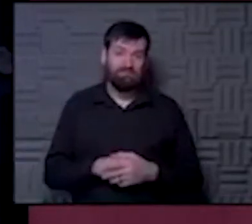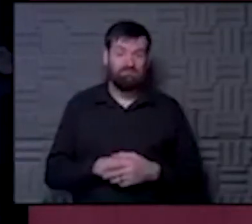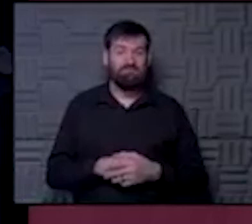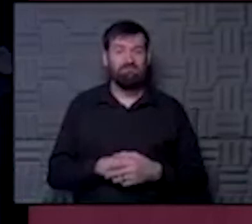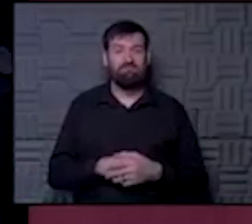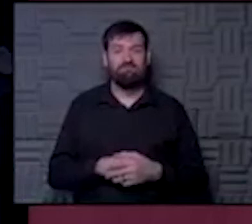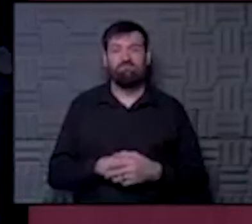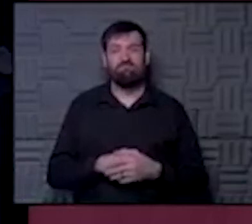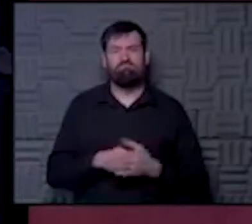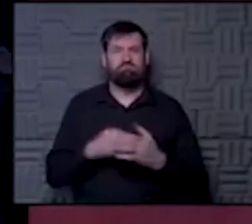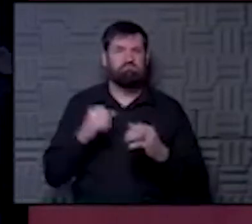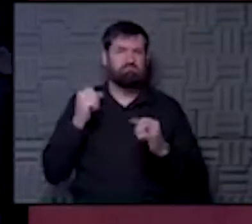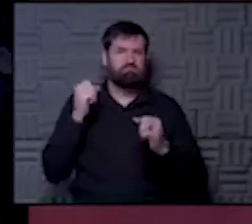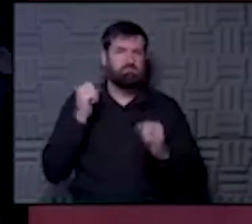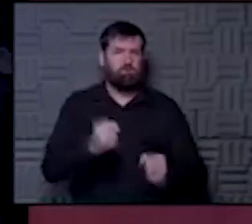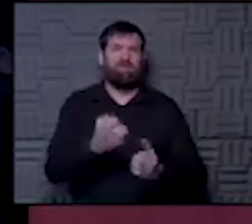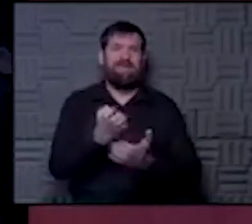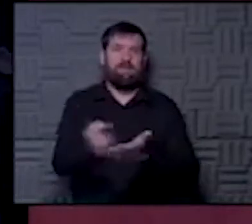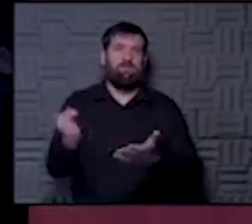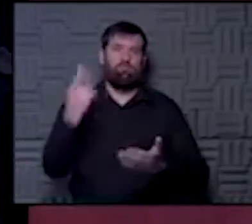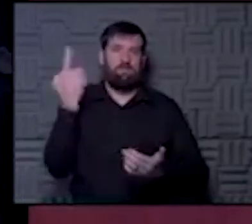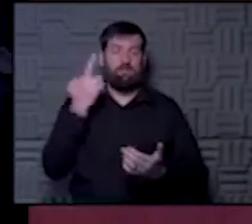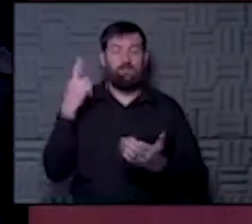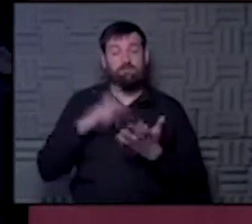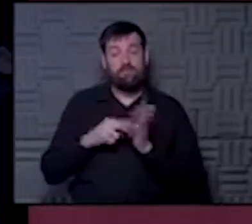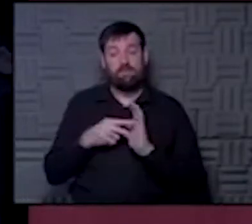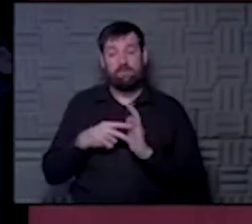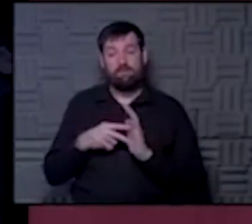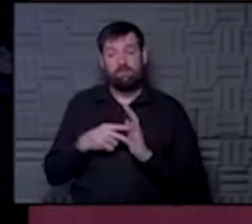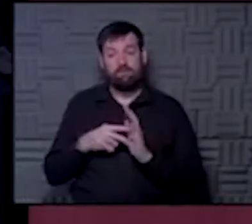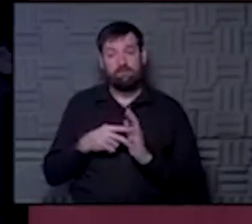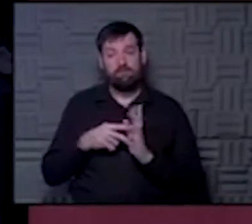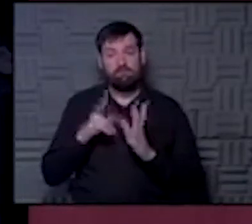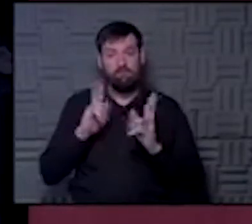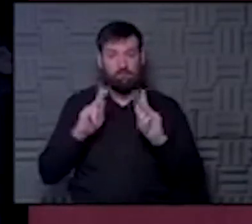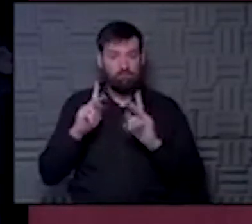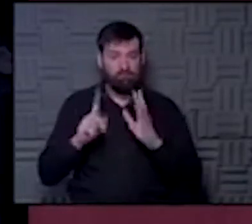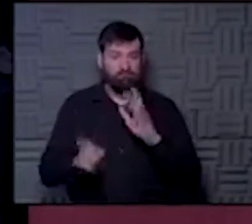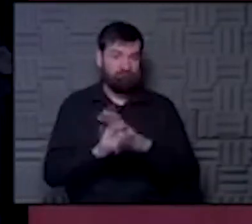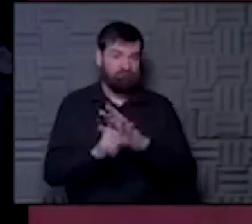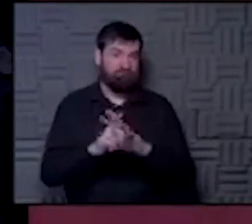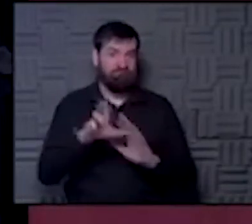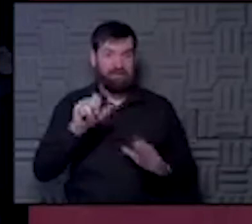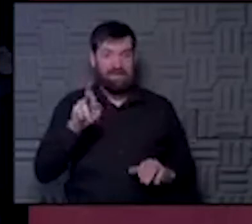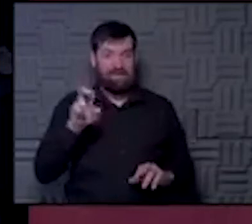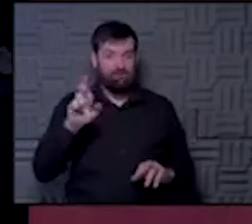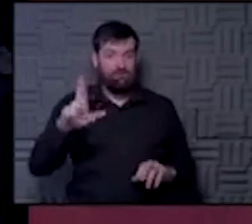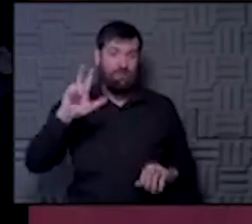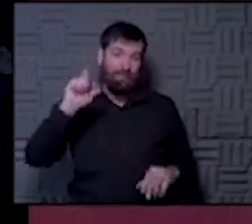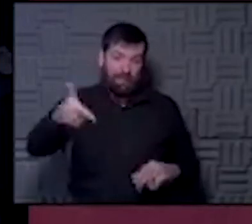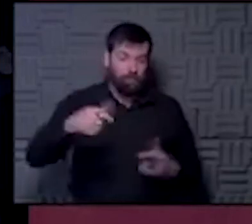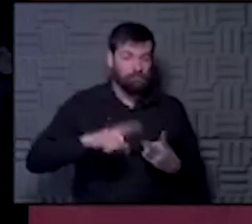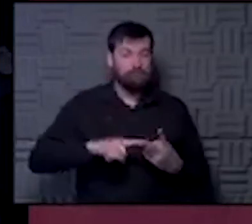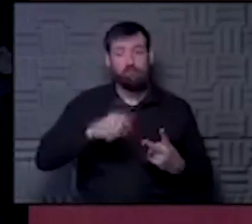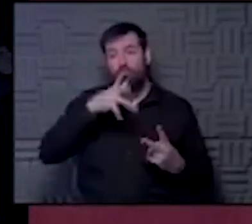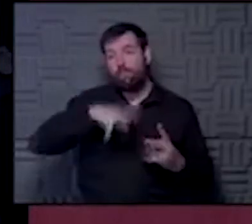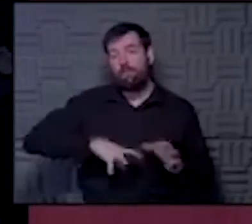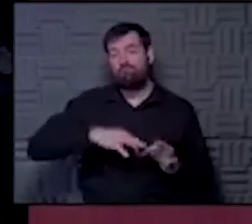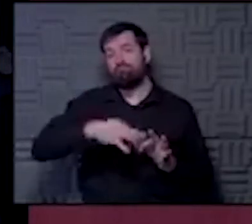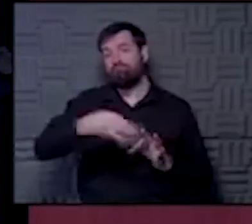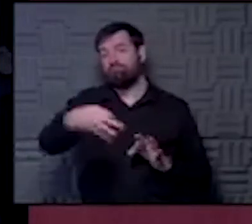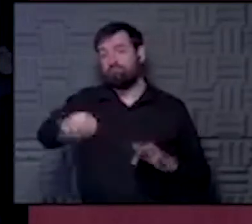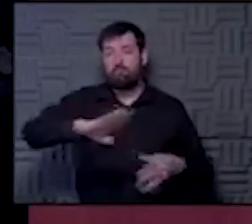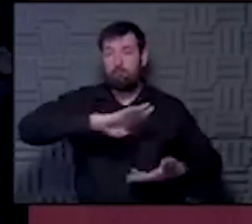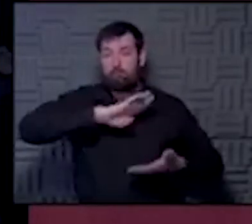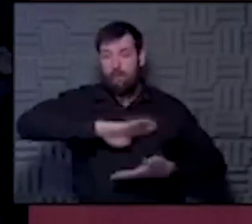strong economic reasons. And so we know that people are presenting later with their cancers. Women are not getting mammograms. We heard that